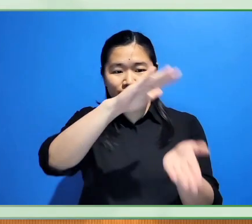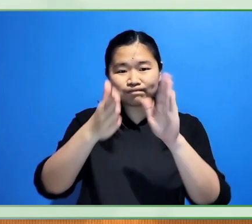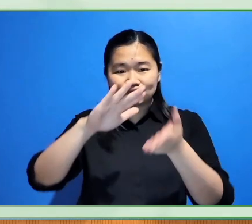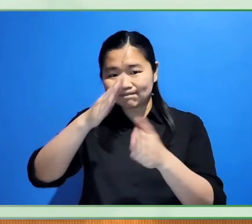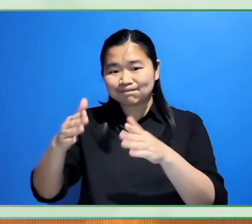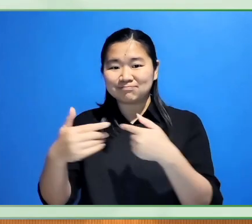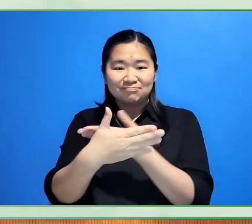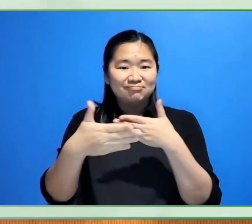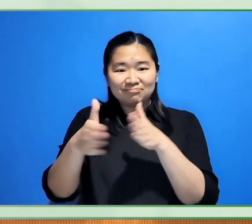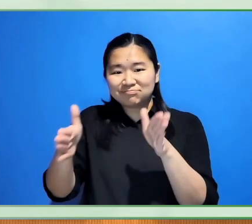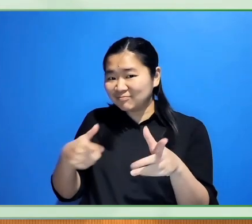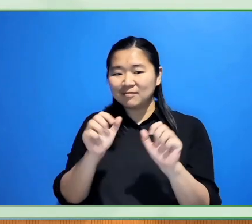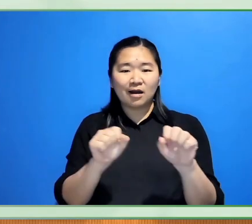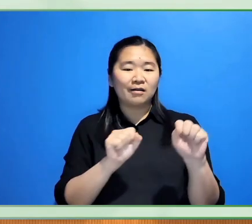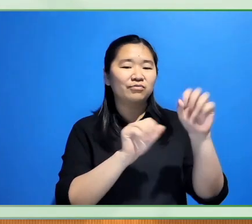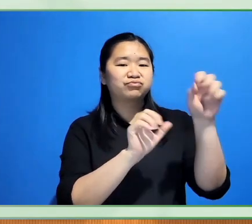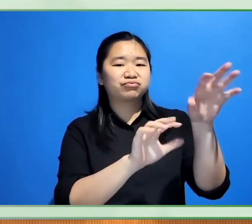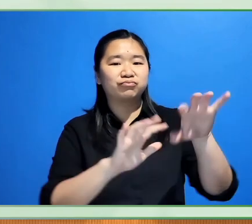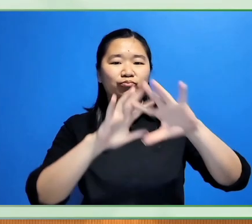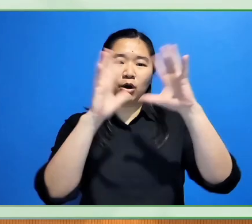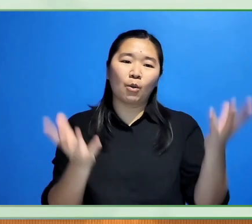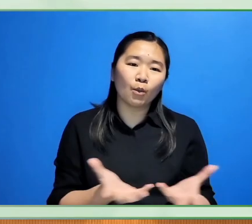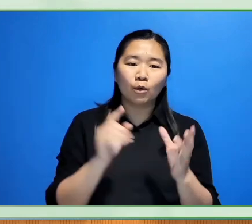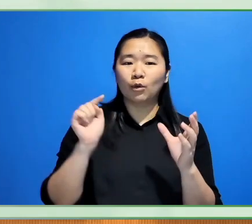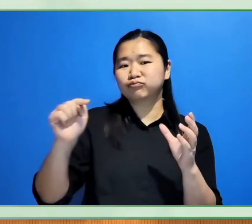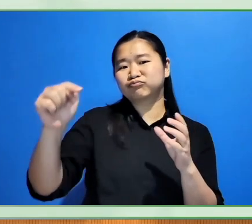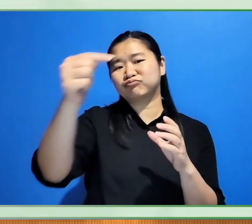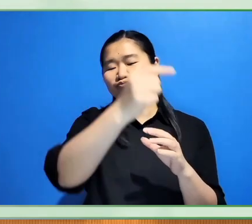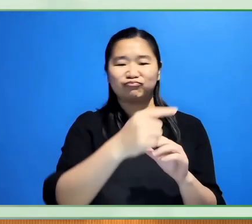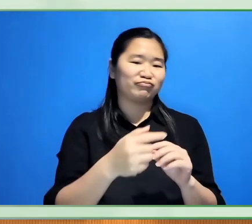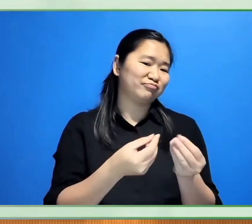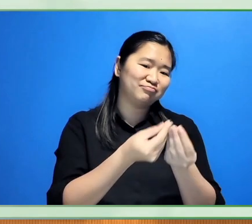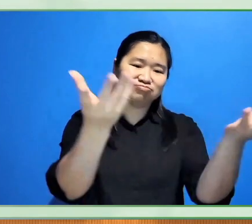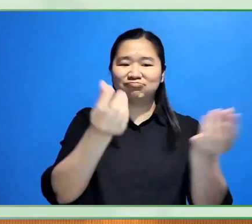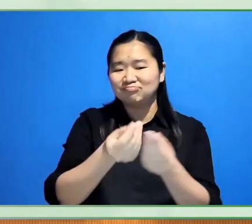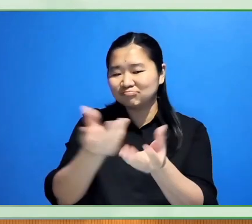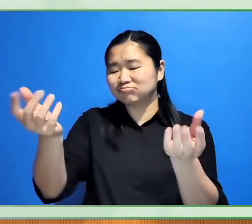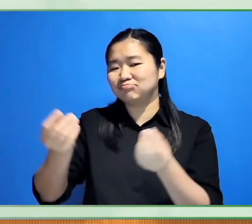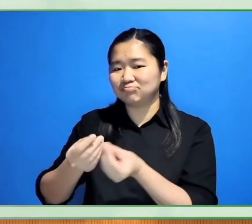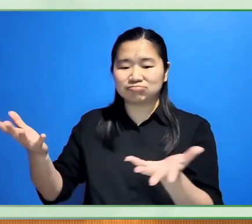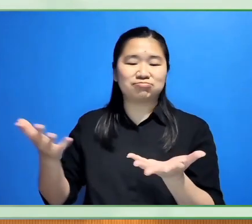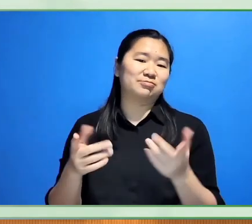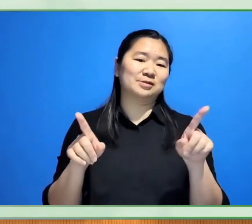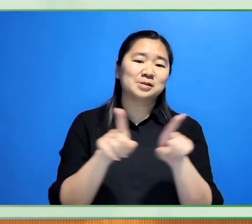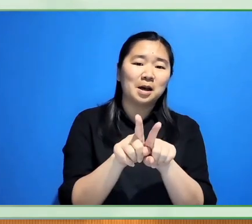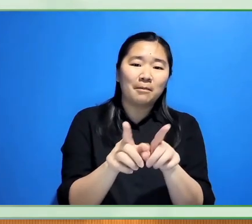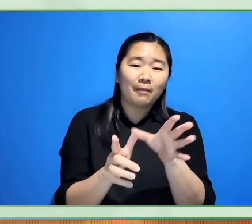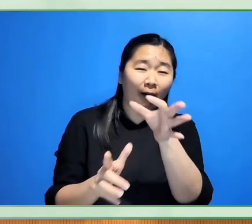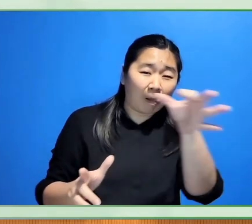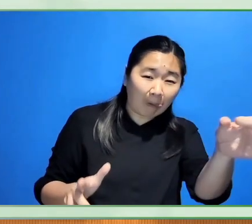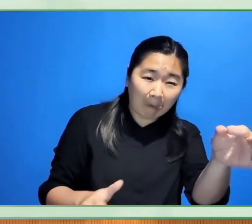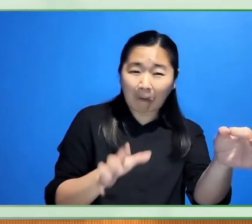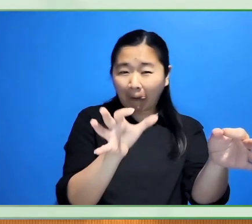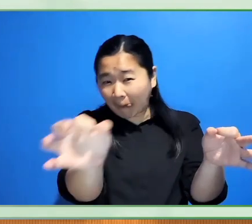Our partners range in size, again, from small rural clinics all the way up to larger hospitals that have